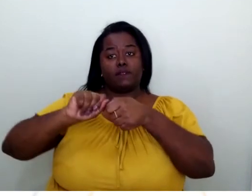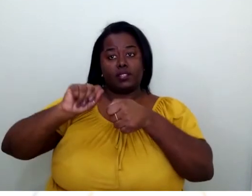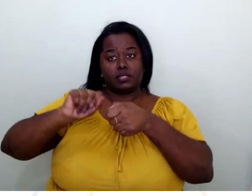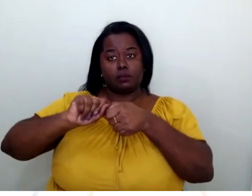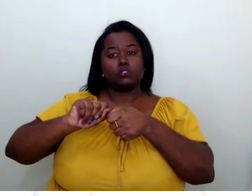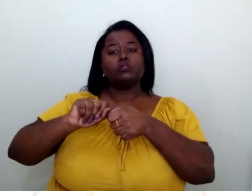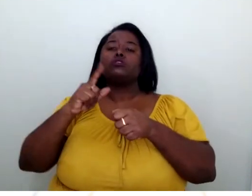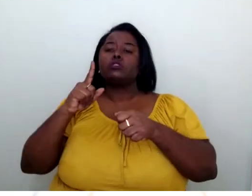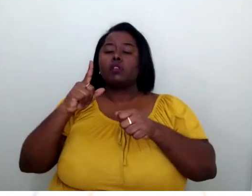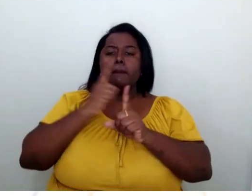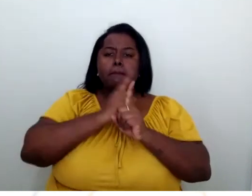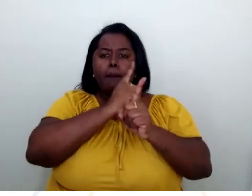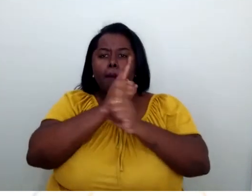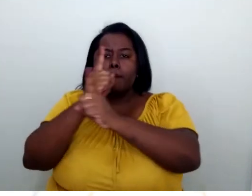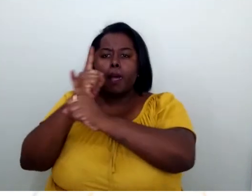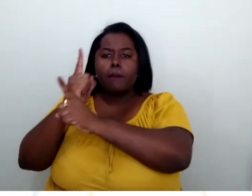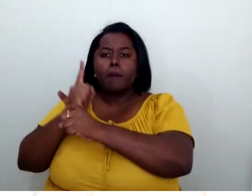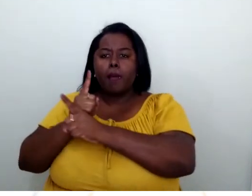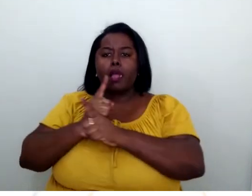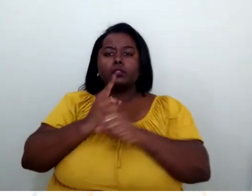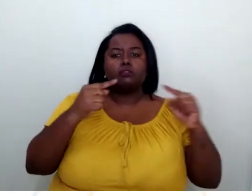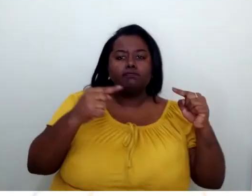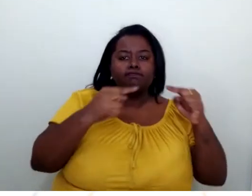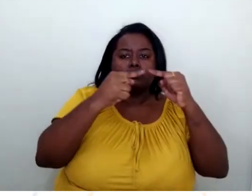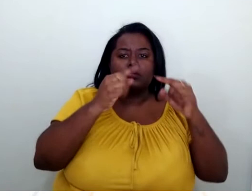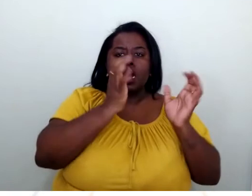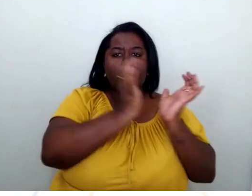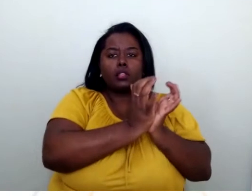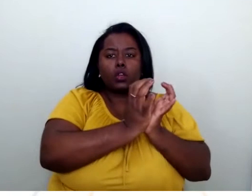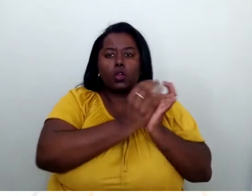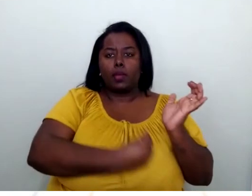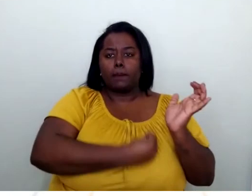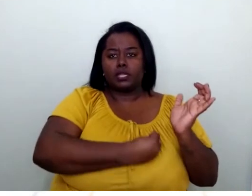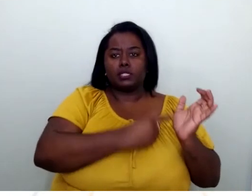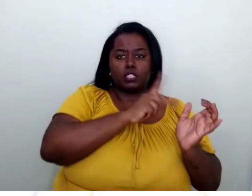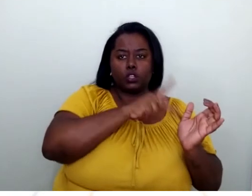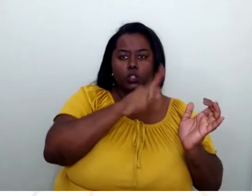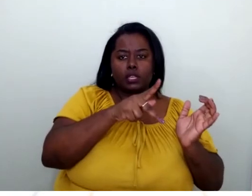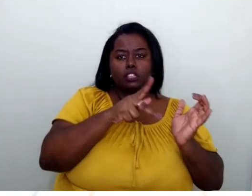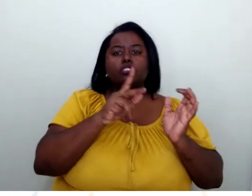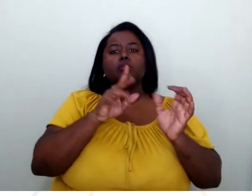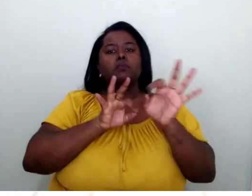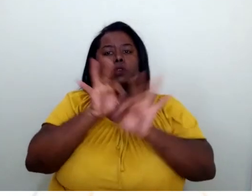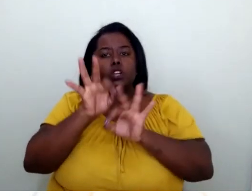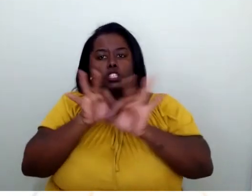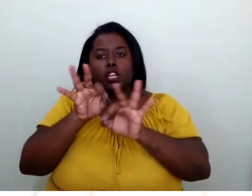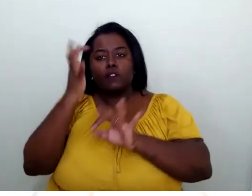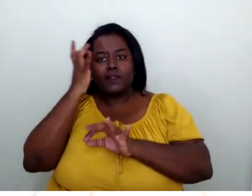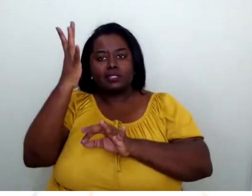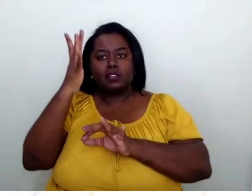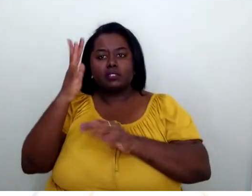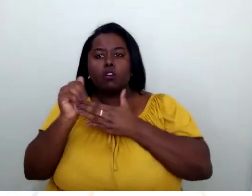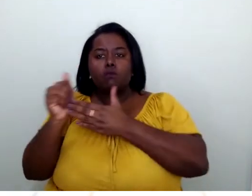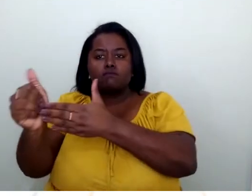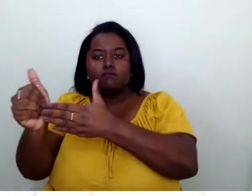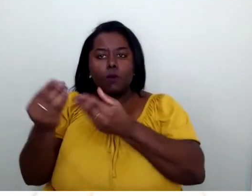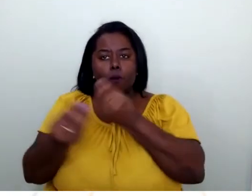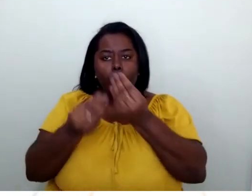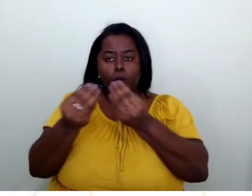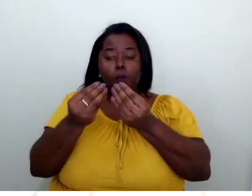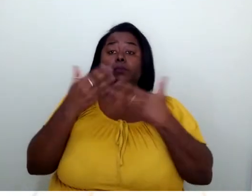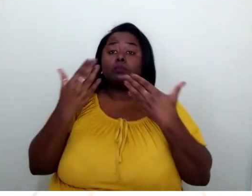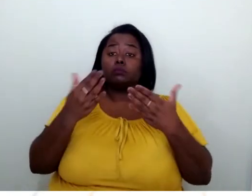We took an action research approach to the methodology, and I think this is important, is that we are working as a